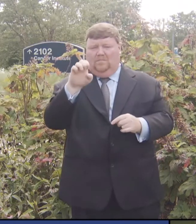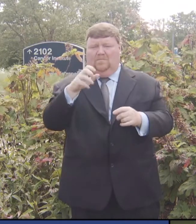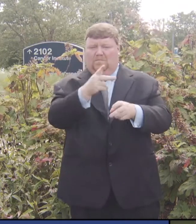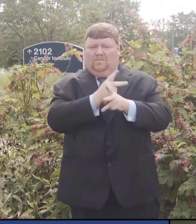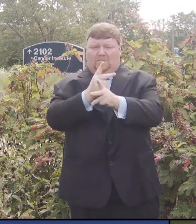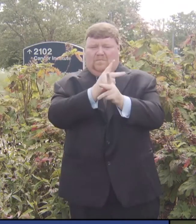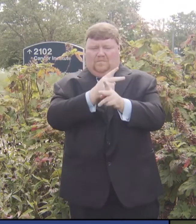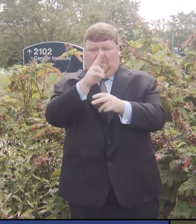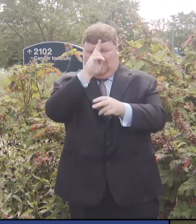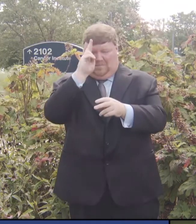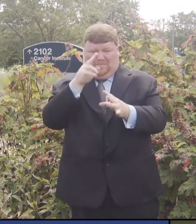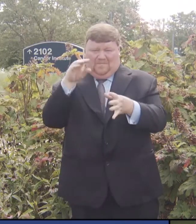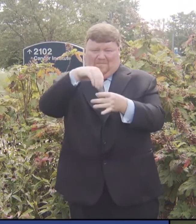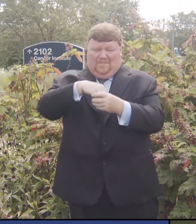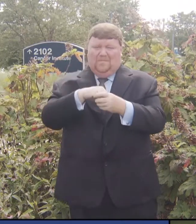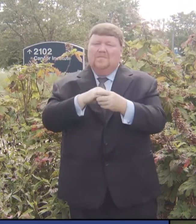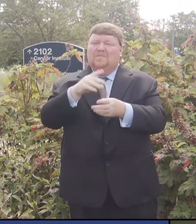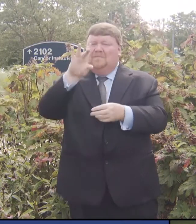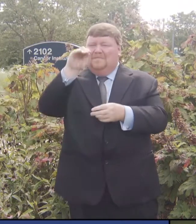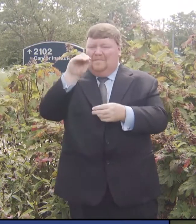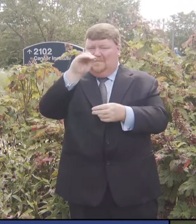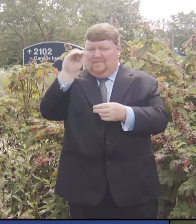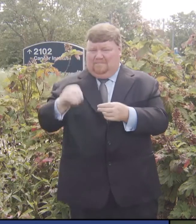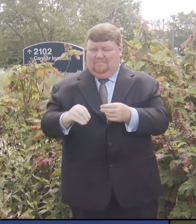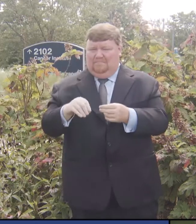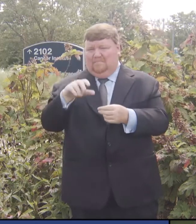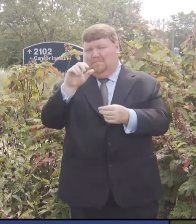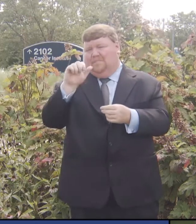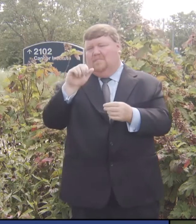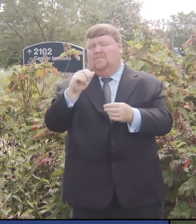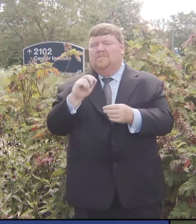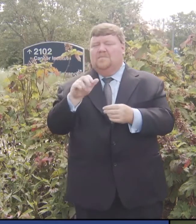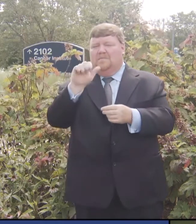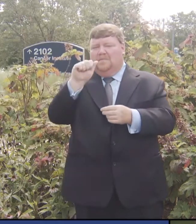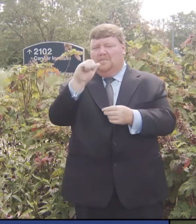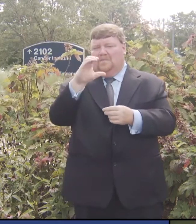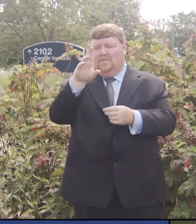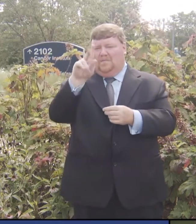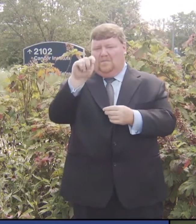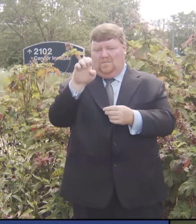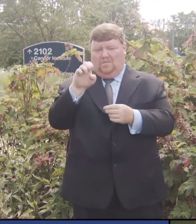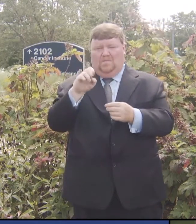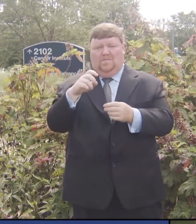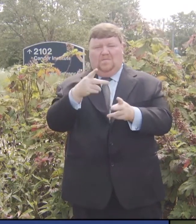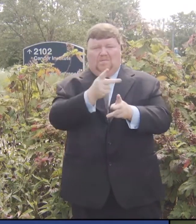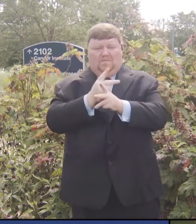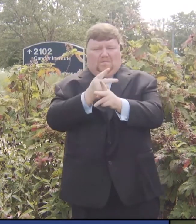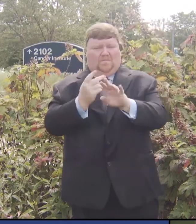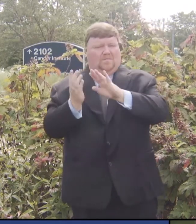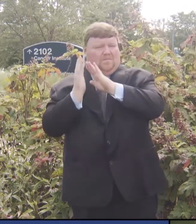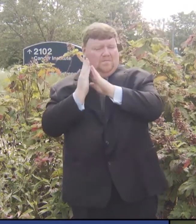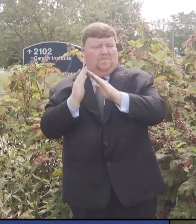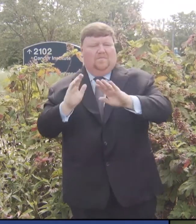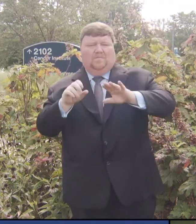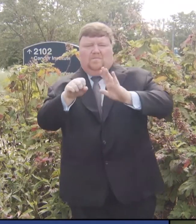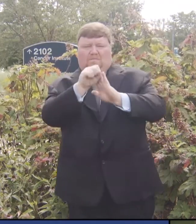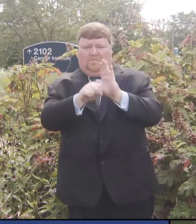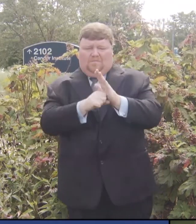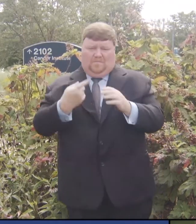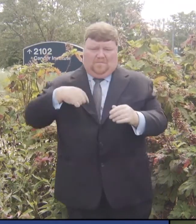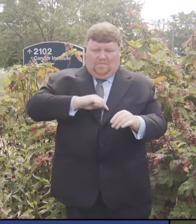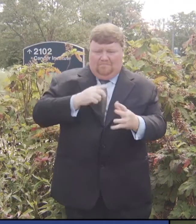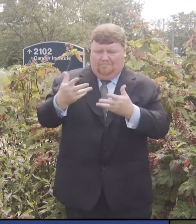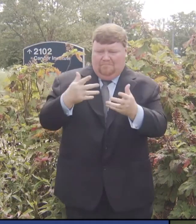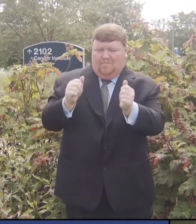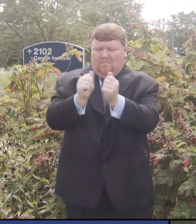include 80% of acute care beds in the state. We're continuing to work with hospitals to improve the collection